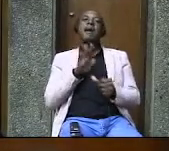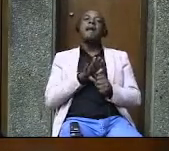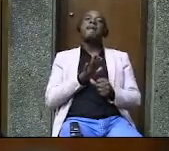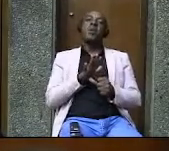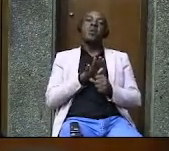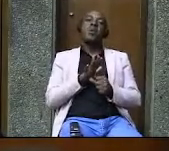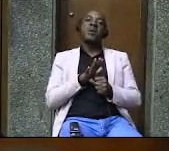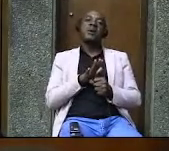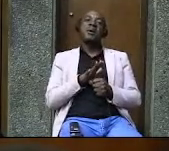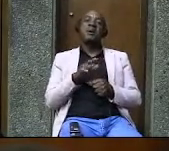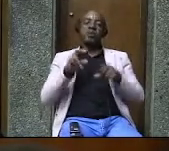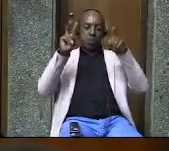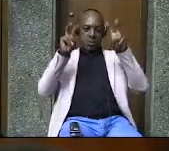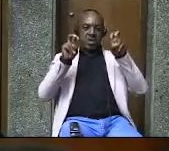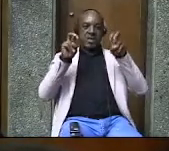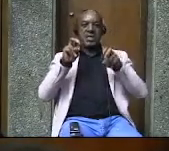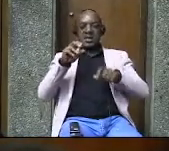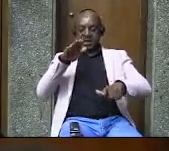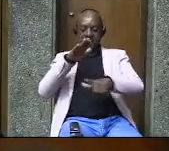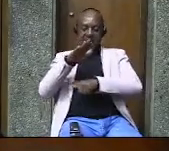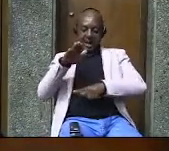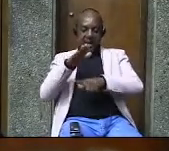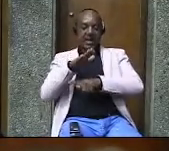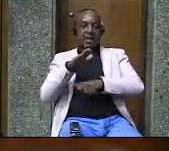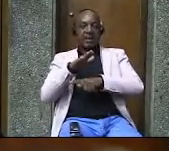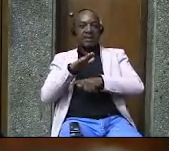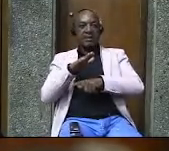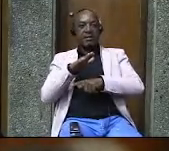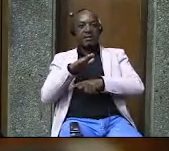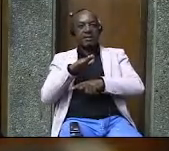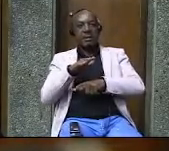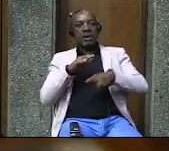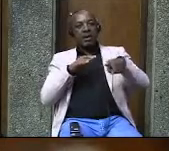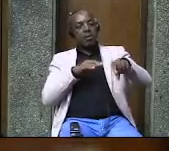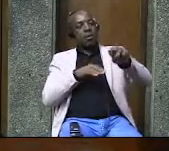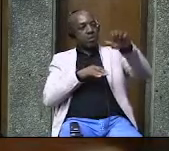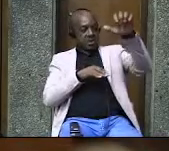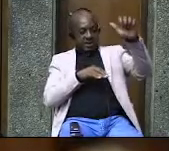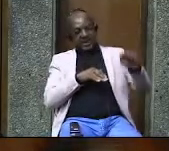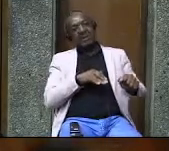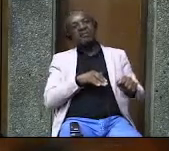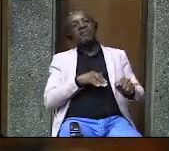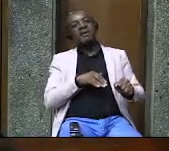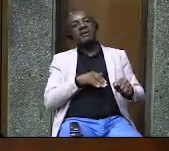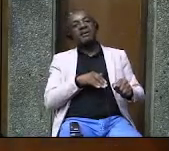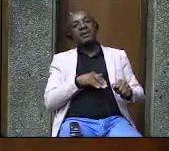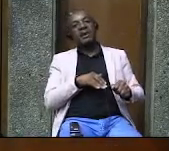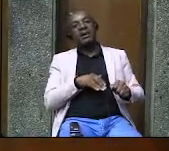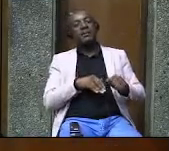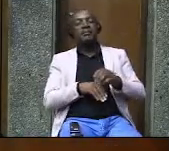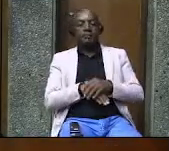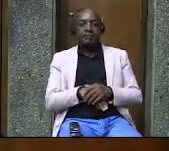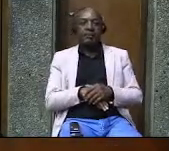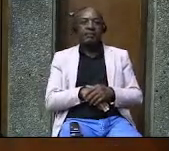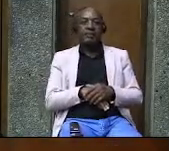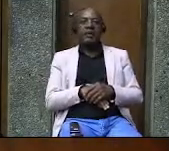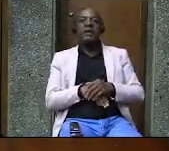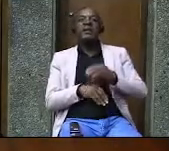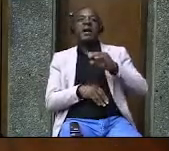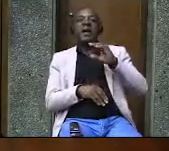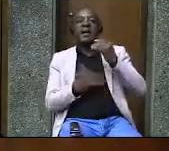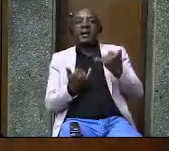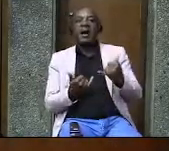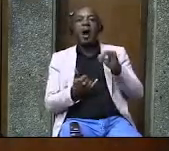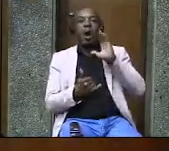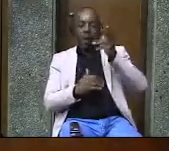land is a very emotional topic in our country in South Africa. And although we welcome the fact that, you